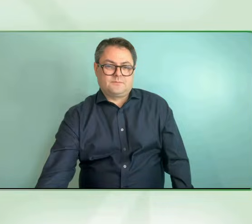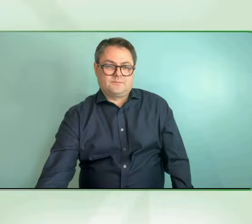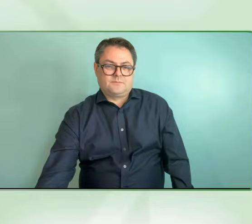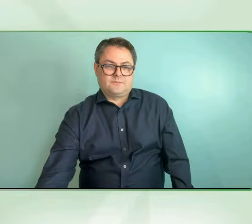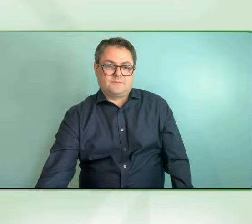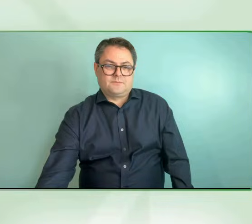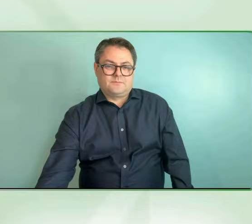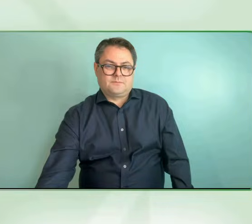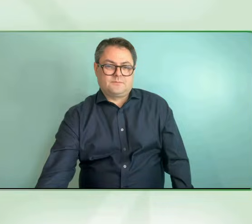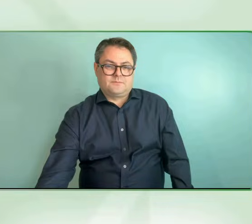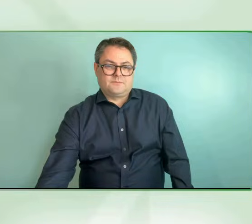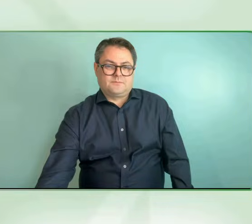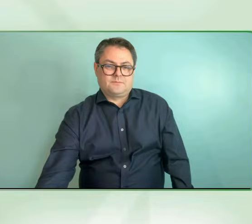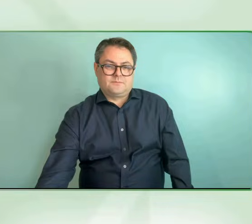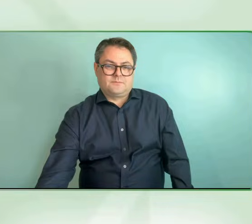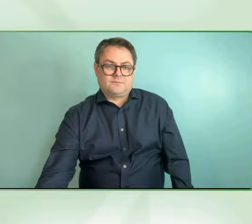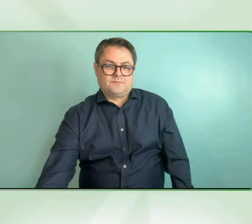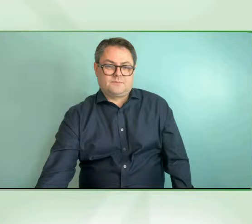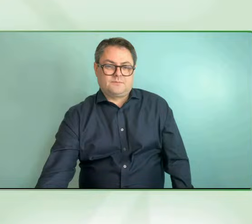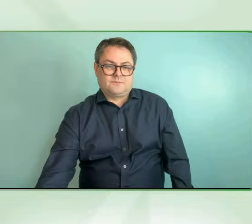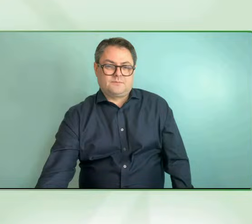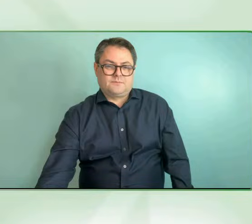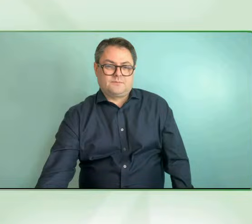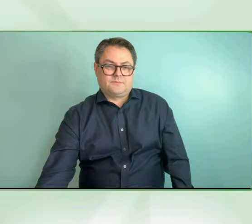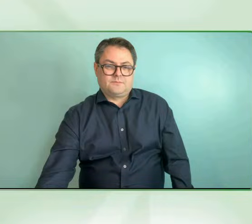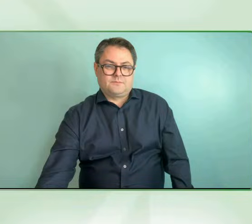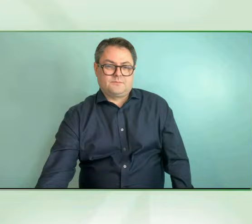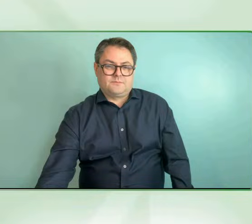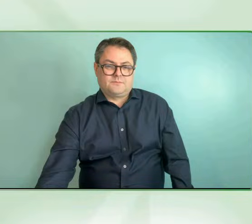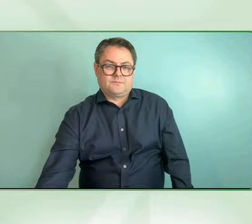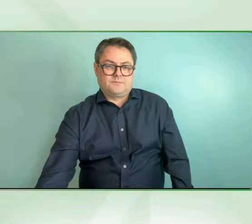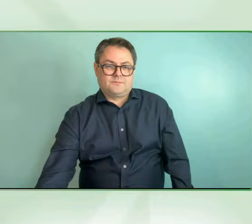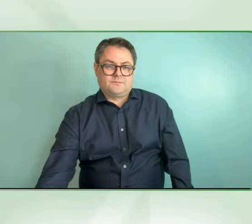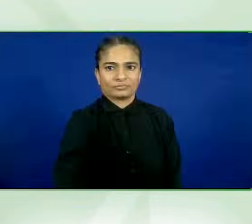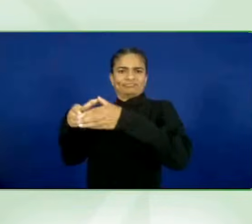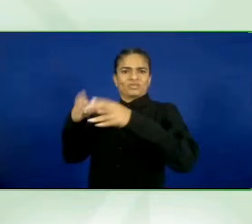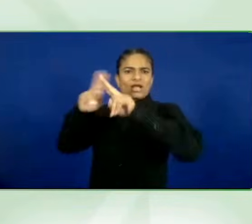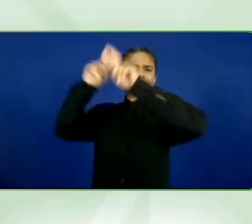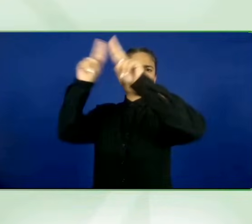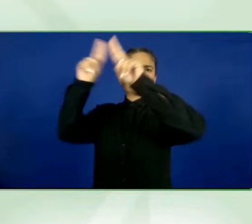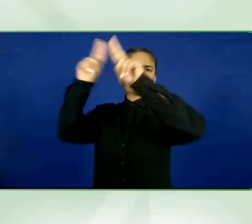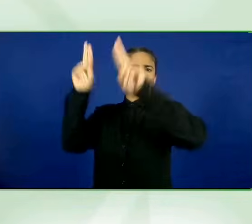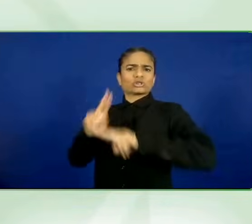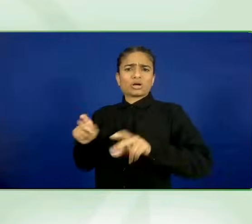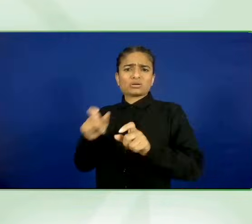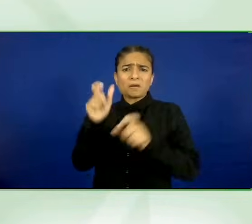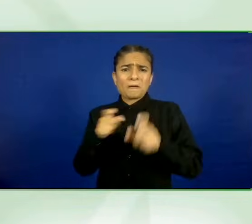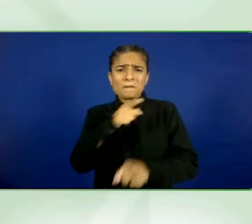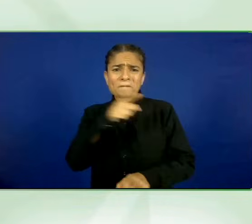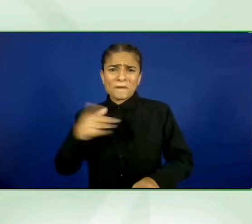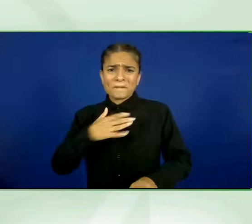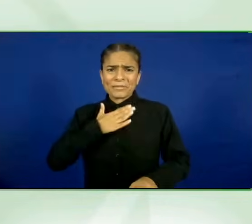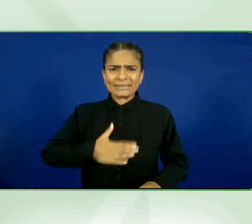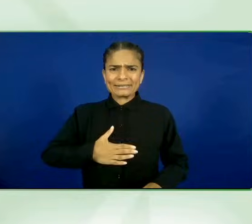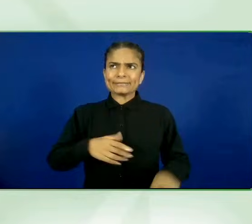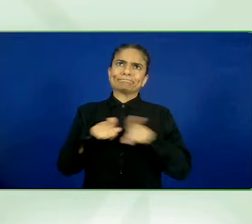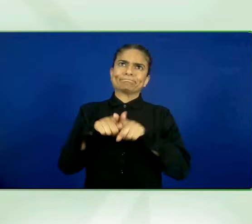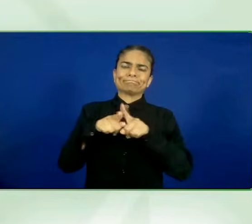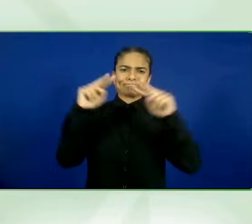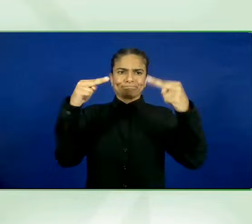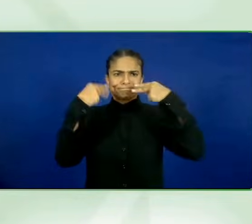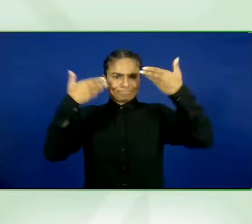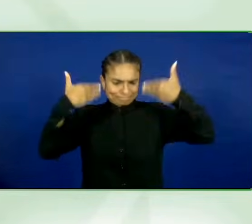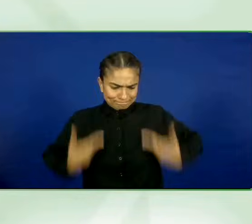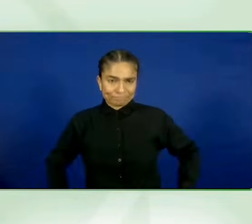visual description, I'm a middle-aged woman with Mediterranean complexion, above the